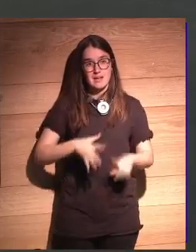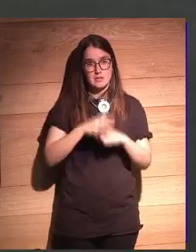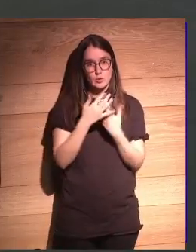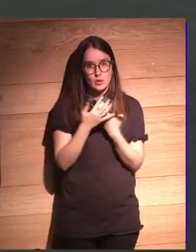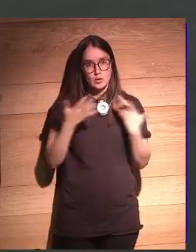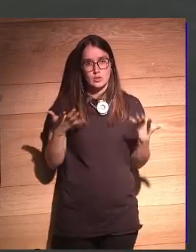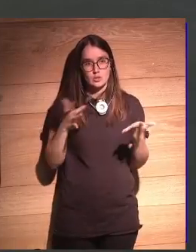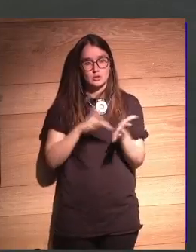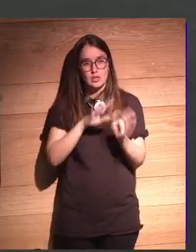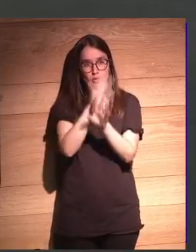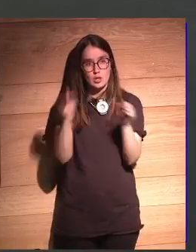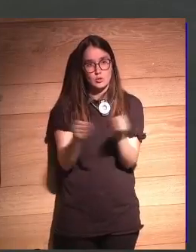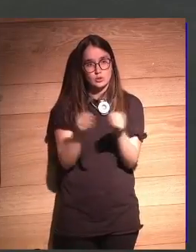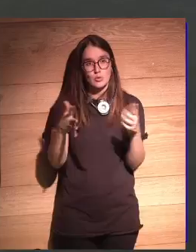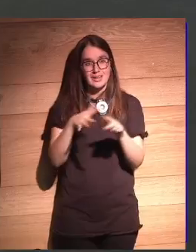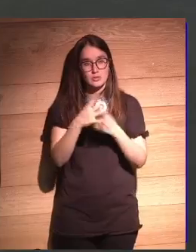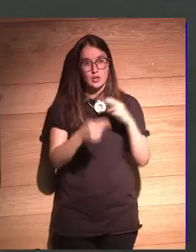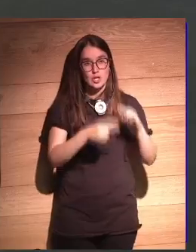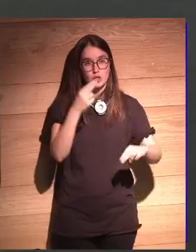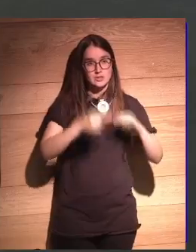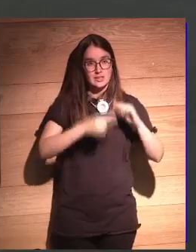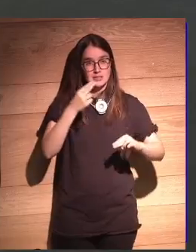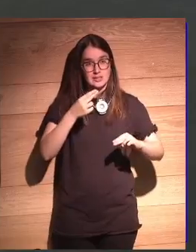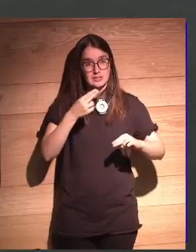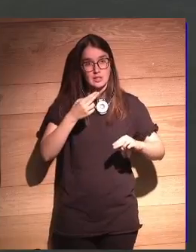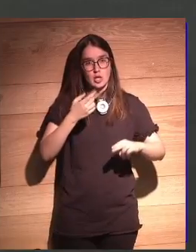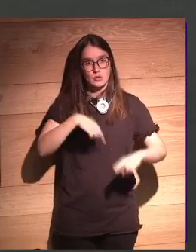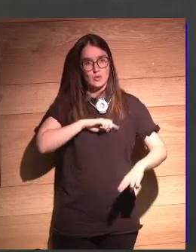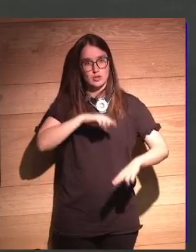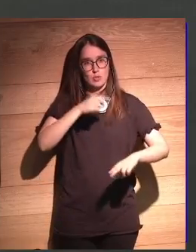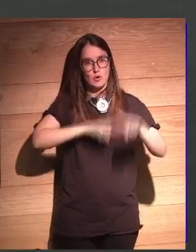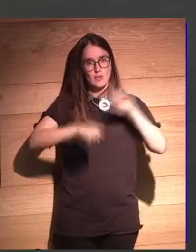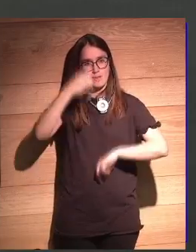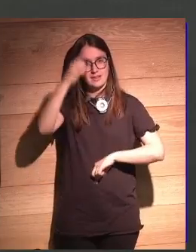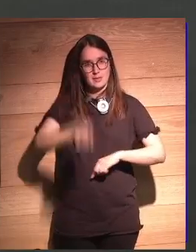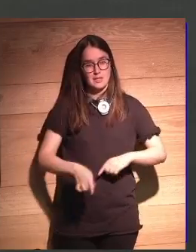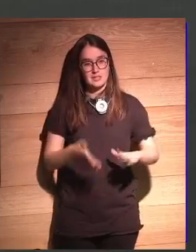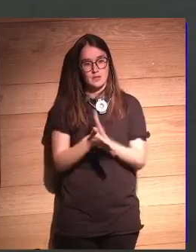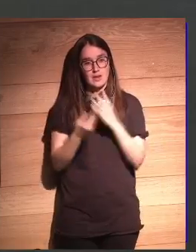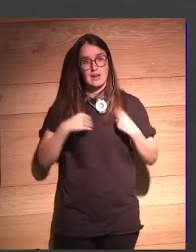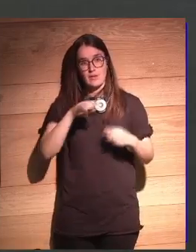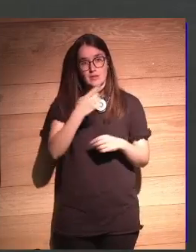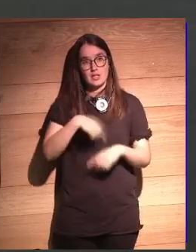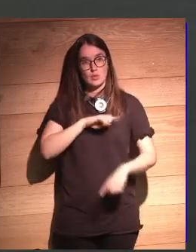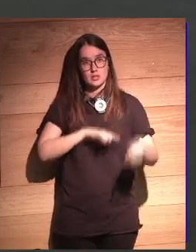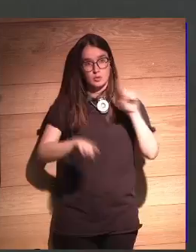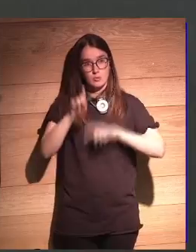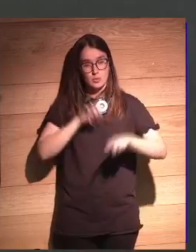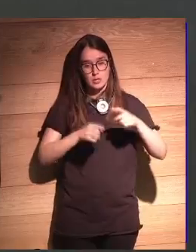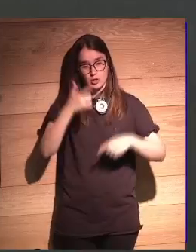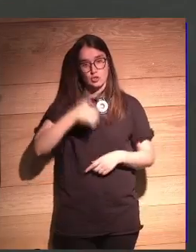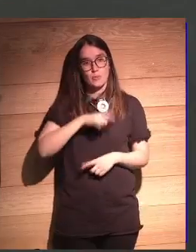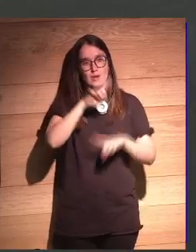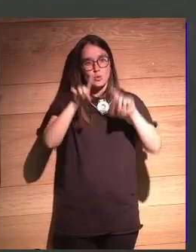an Uber car, and I was talking to the driver yesterday, and I come to the conclusion that the situation that the taxi drivers are enduring is